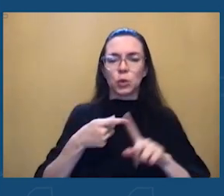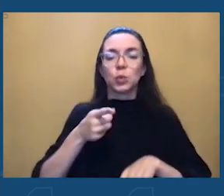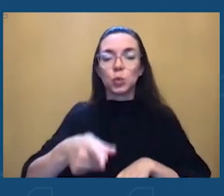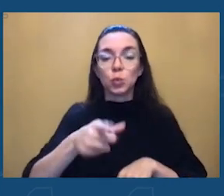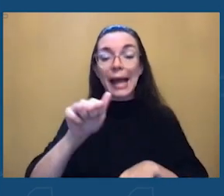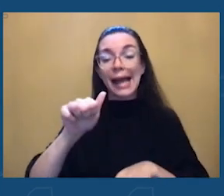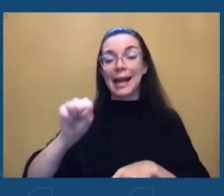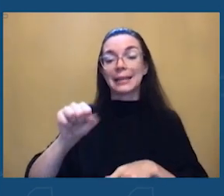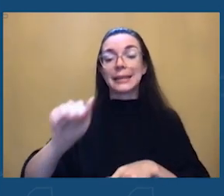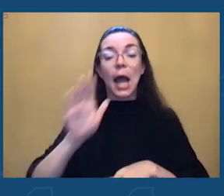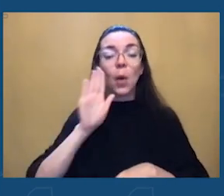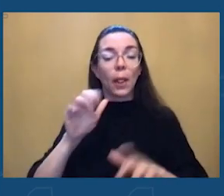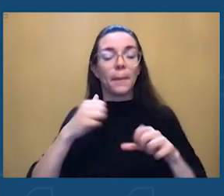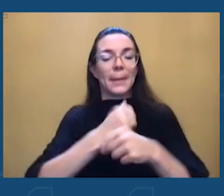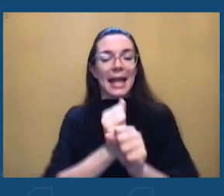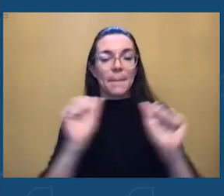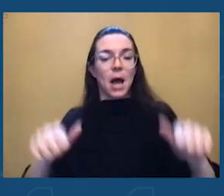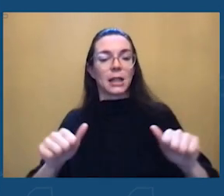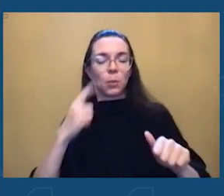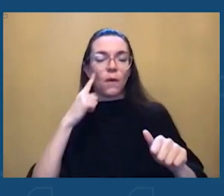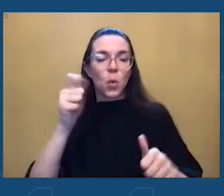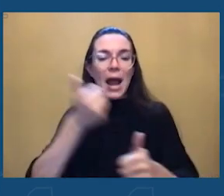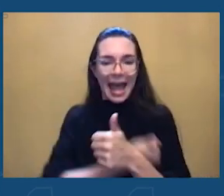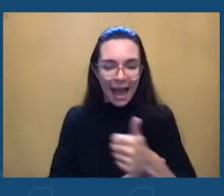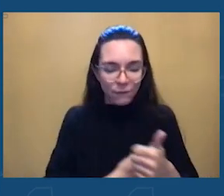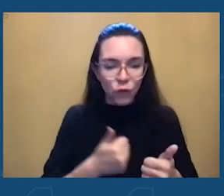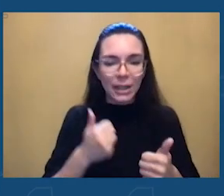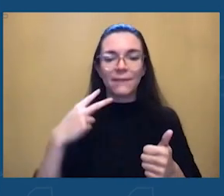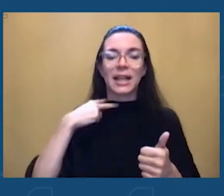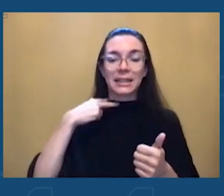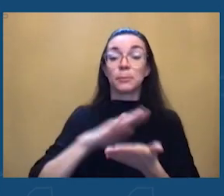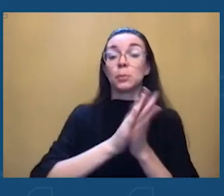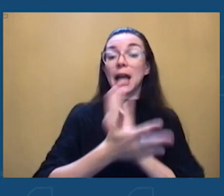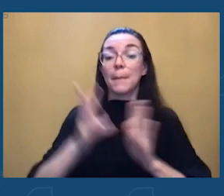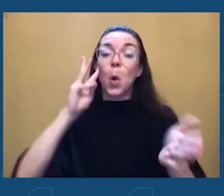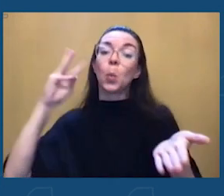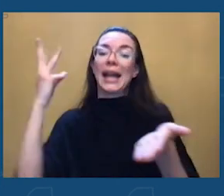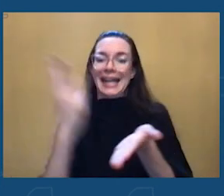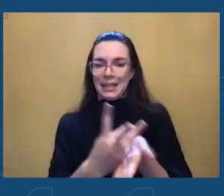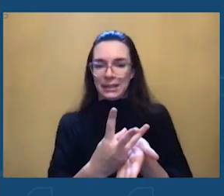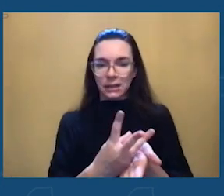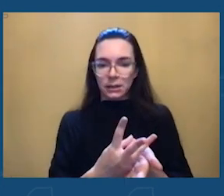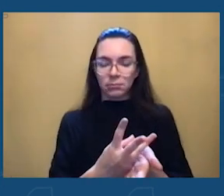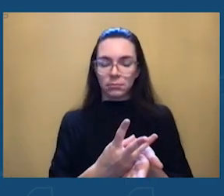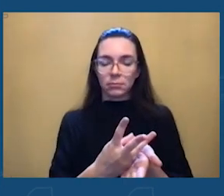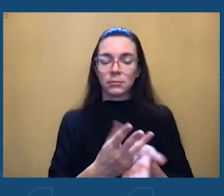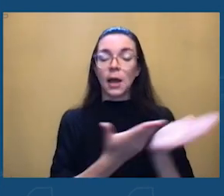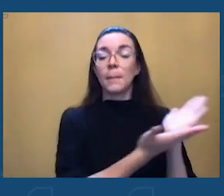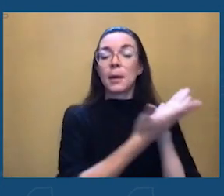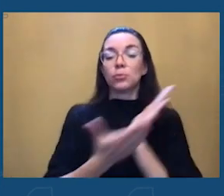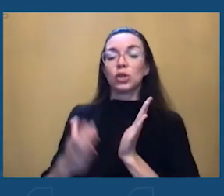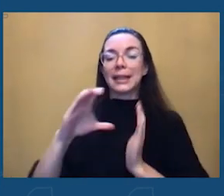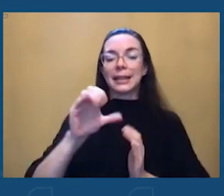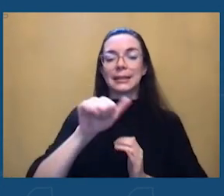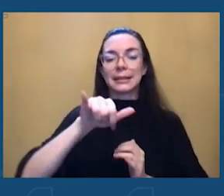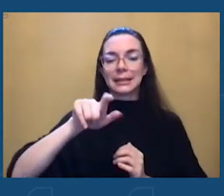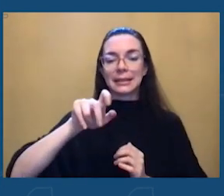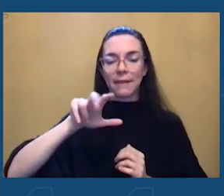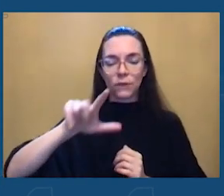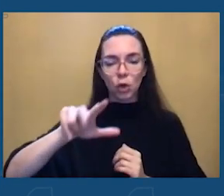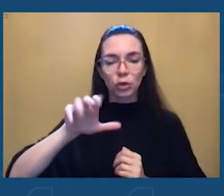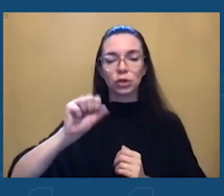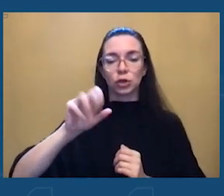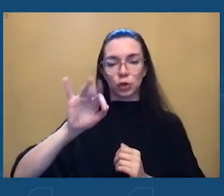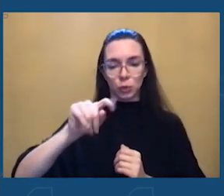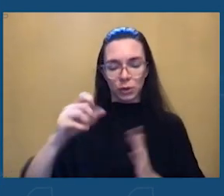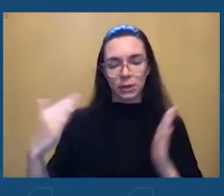every victim to become a witness. By bringing civil suits against their abusers, victims